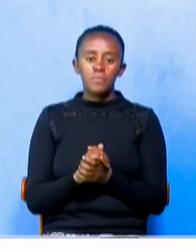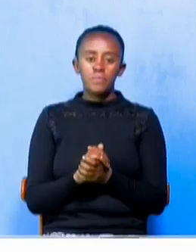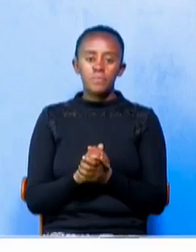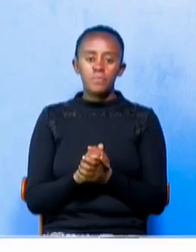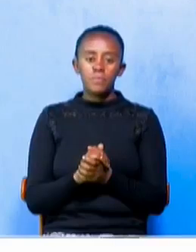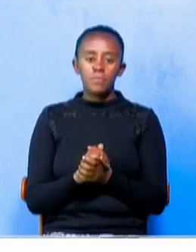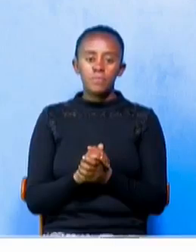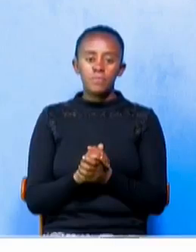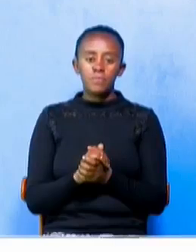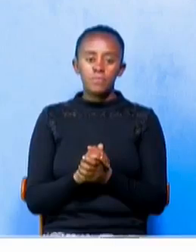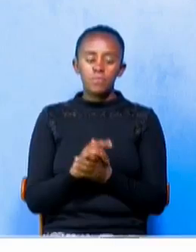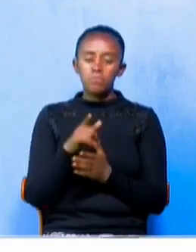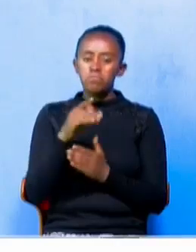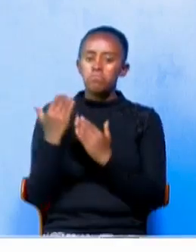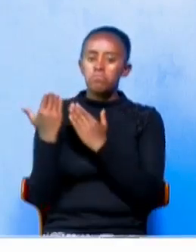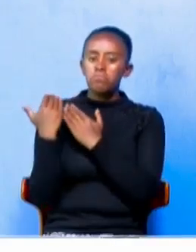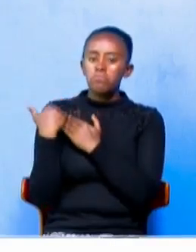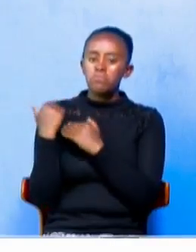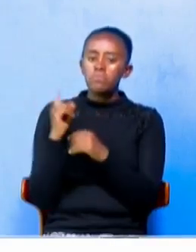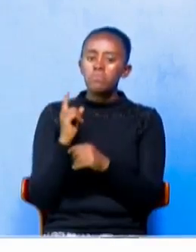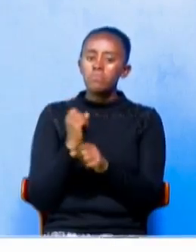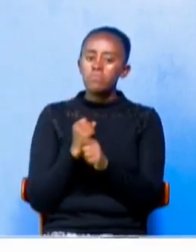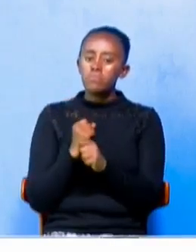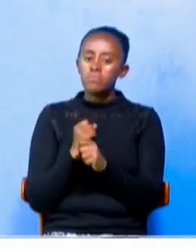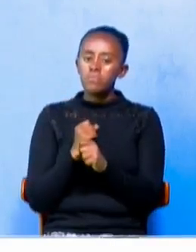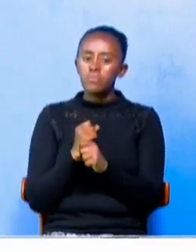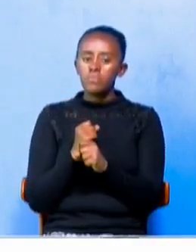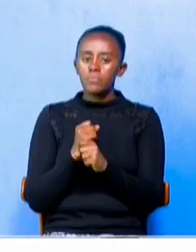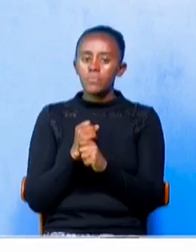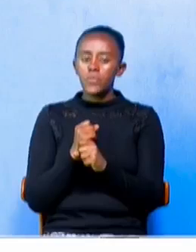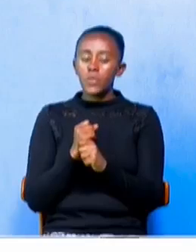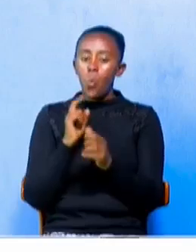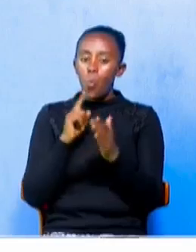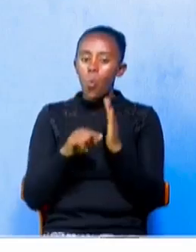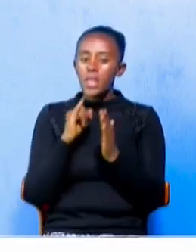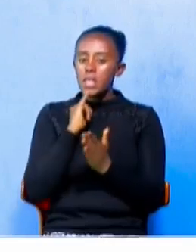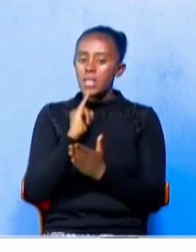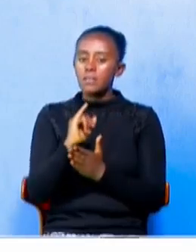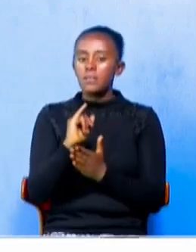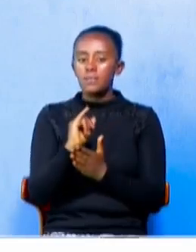What's your position here? What is